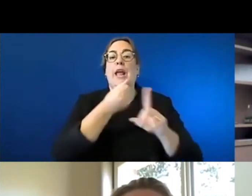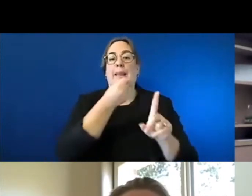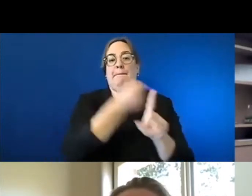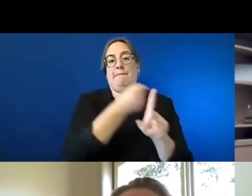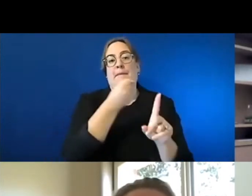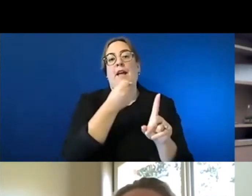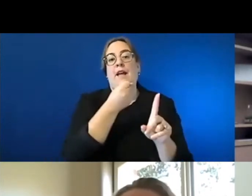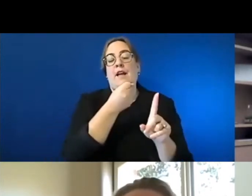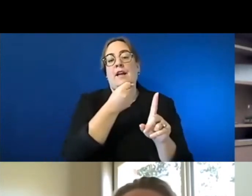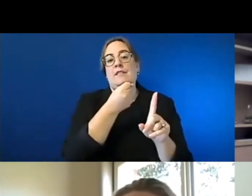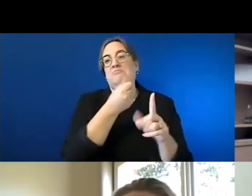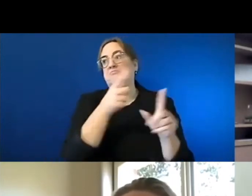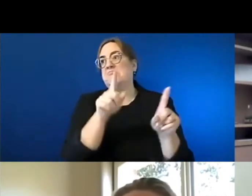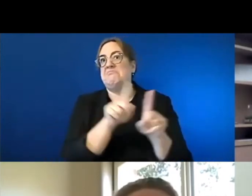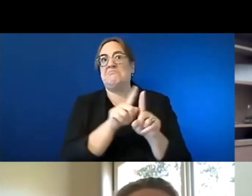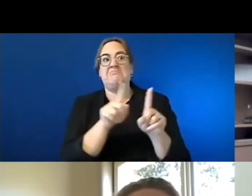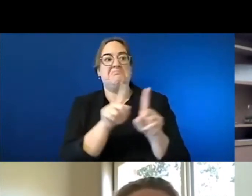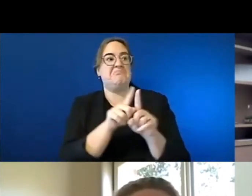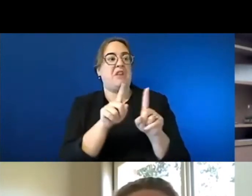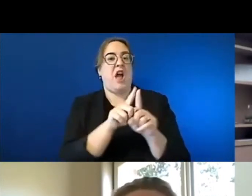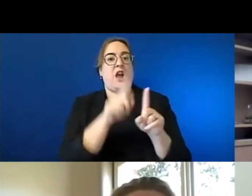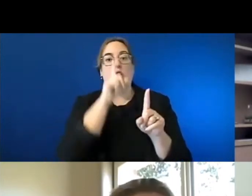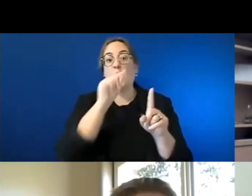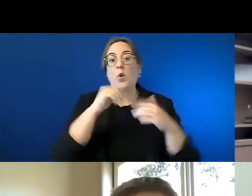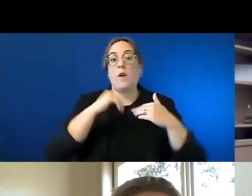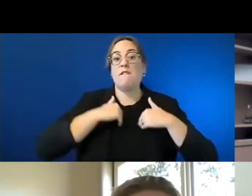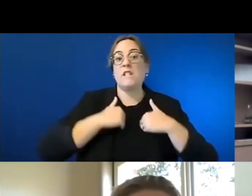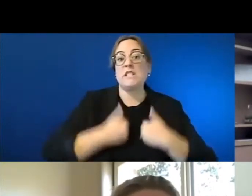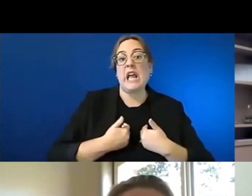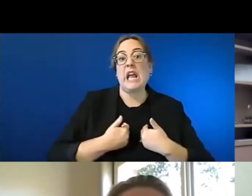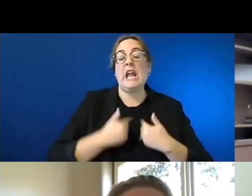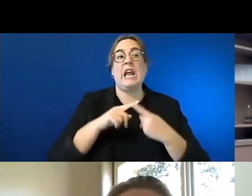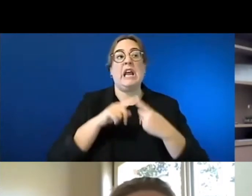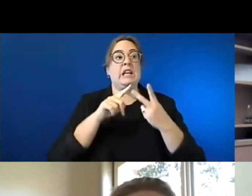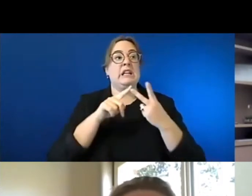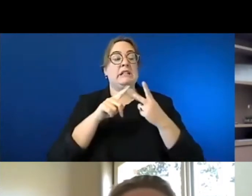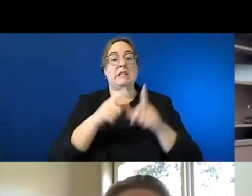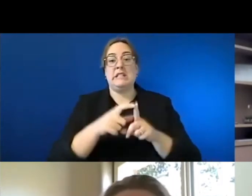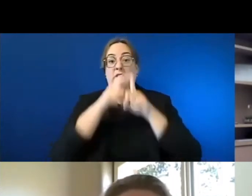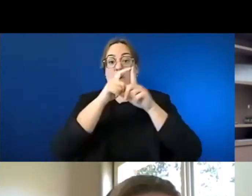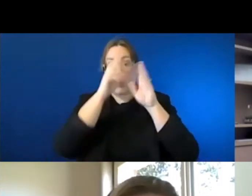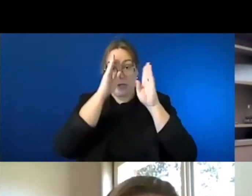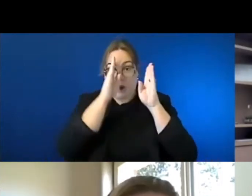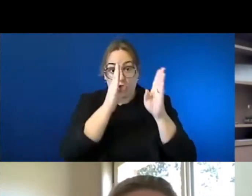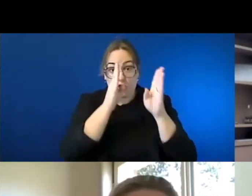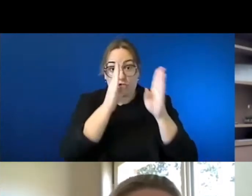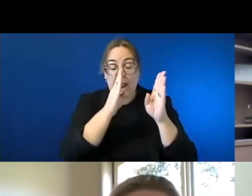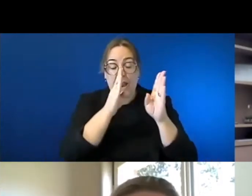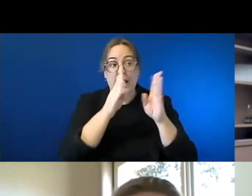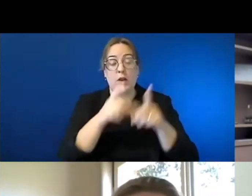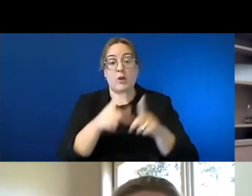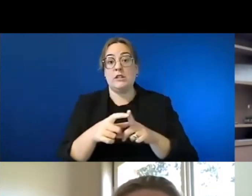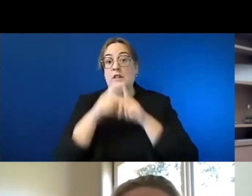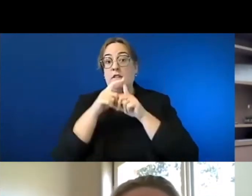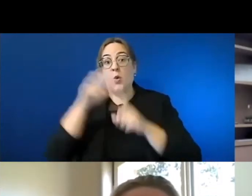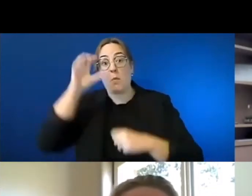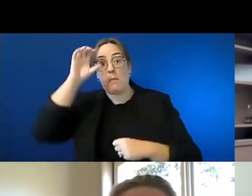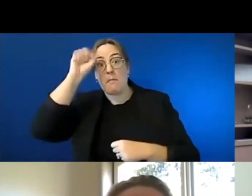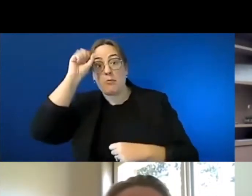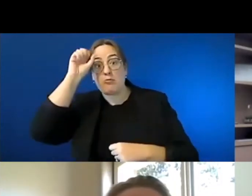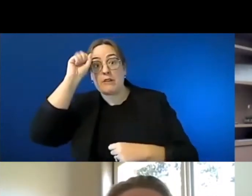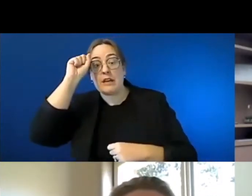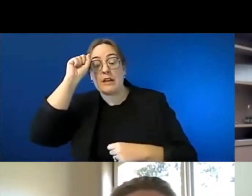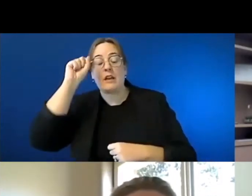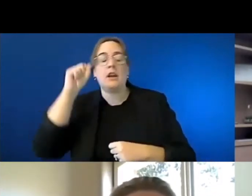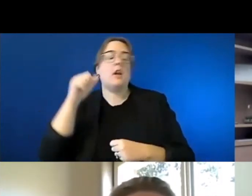be something like fatigue, difficulty concentrating, issues with memory, you know, whatever it may be. But